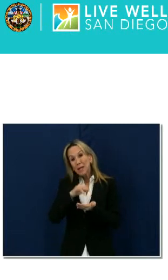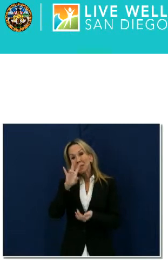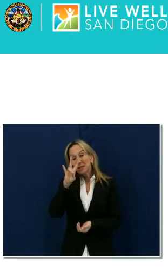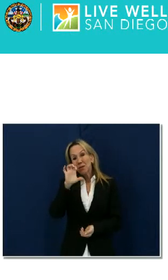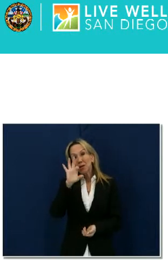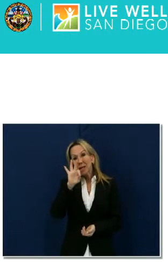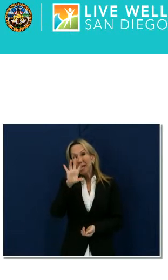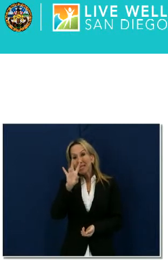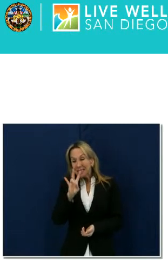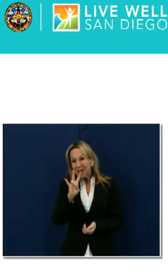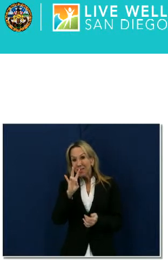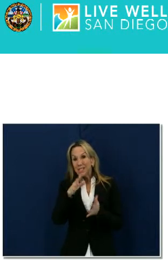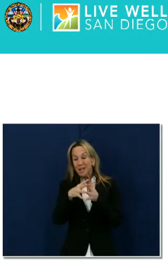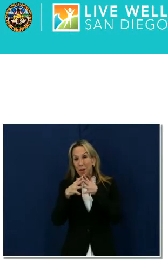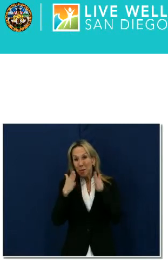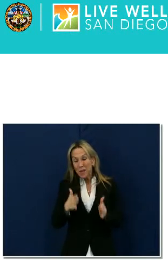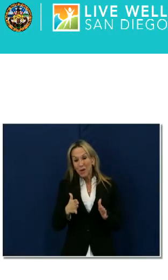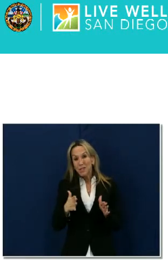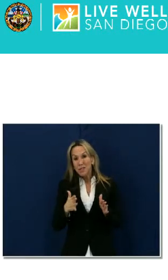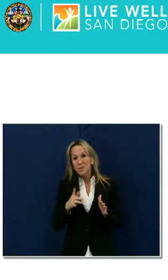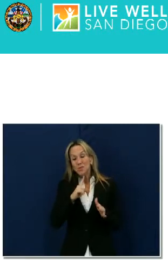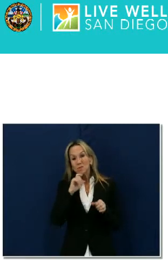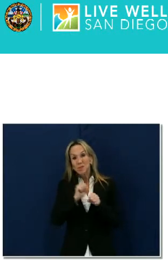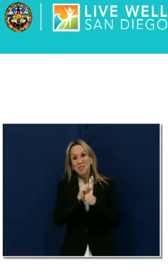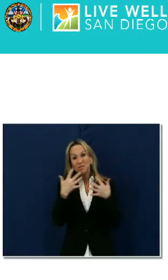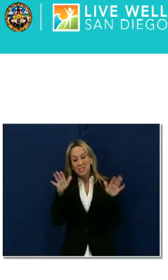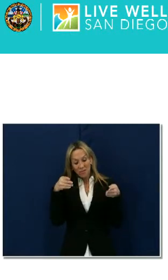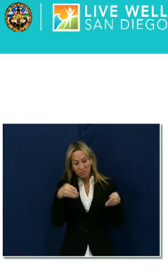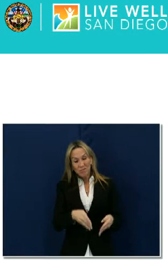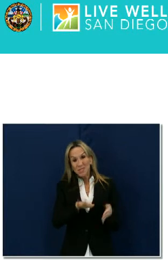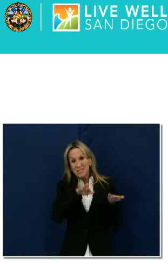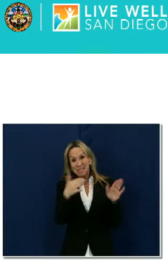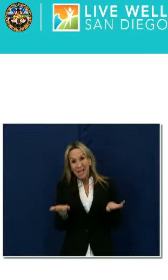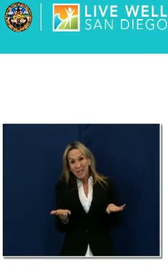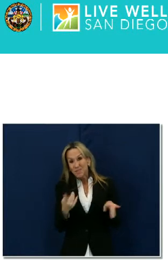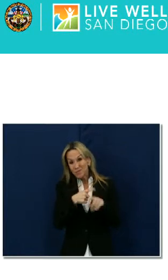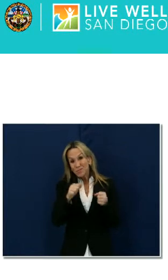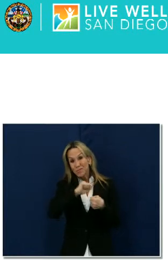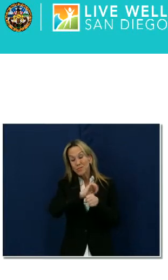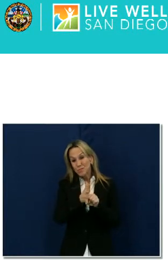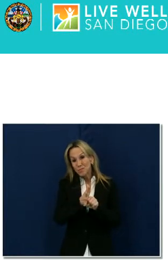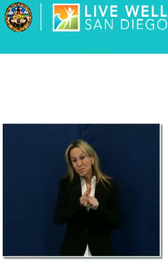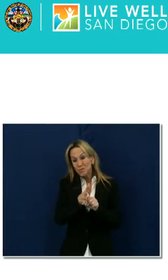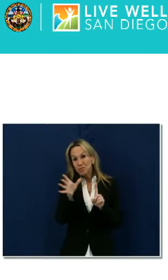303,797 Americans have died from COVID-19. There have been